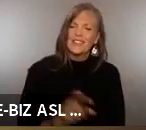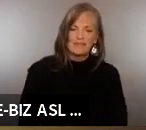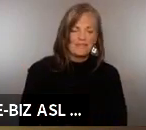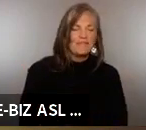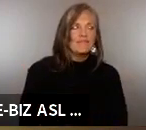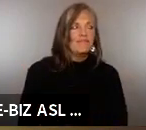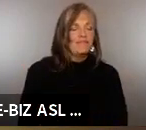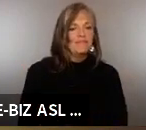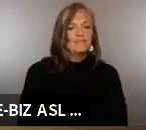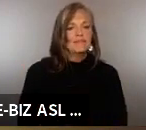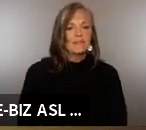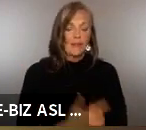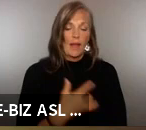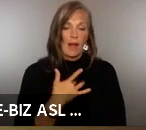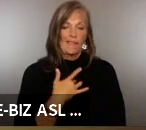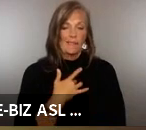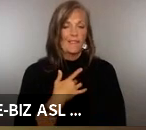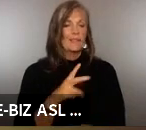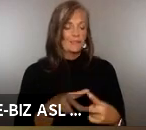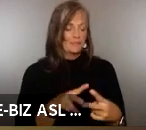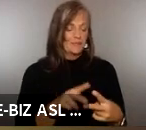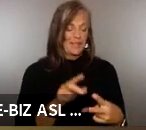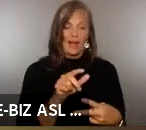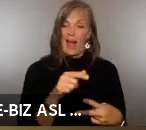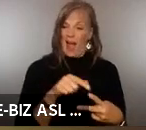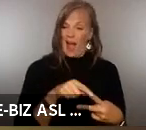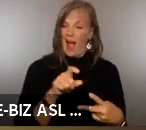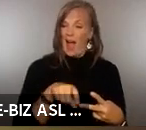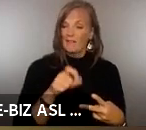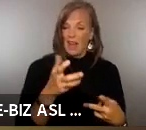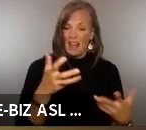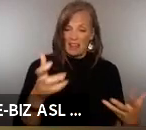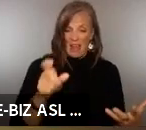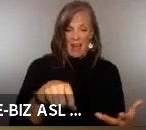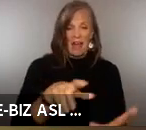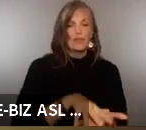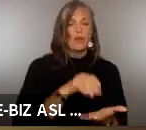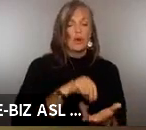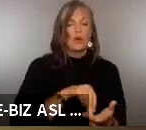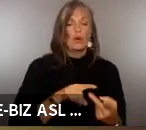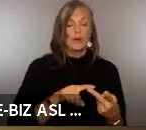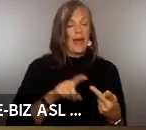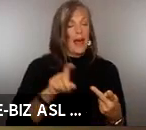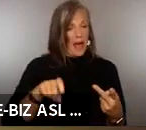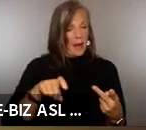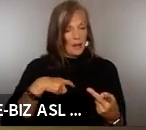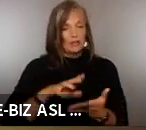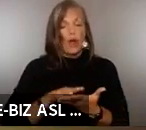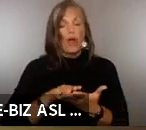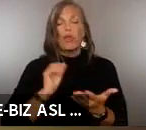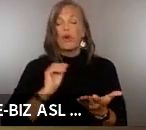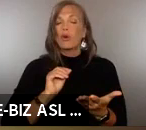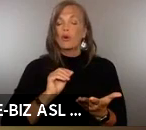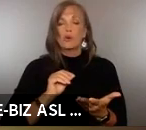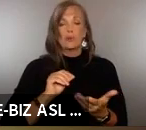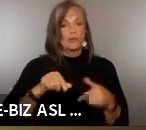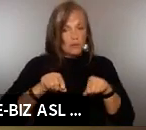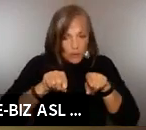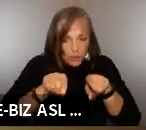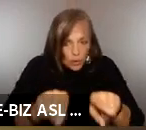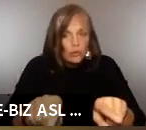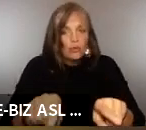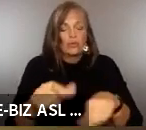I had a lot to learn and I had to learn on my feet. There were things about being in person that we just could